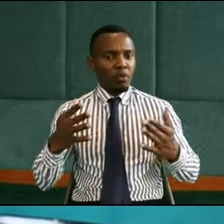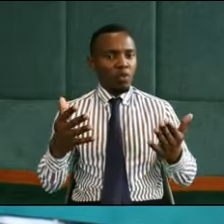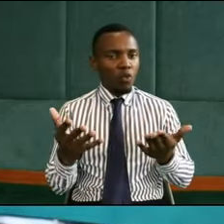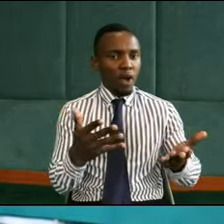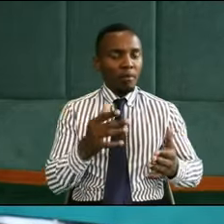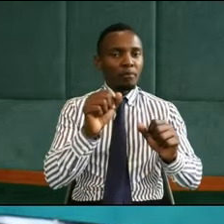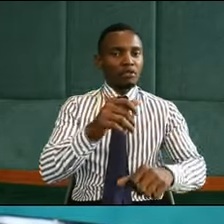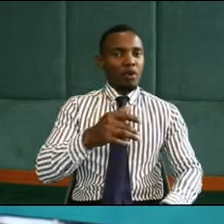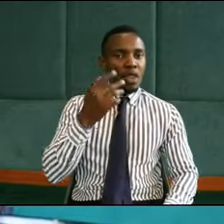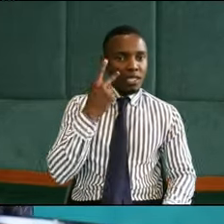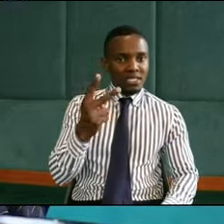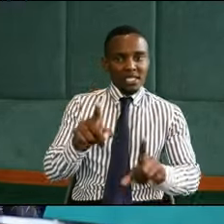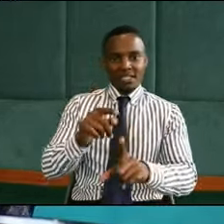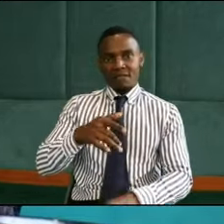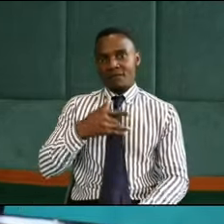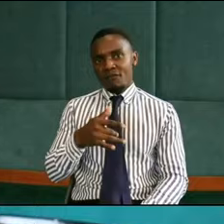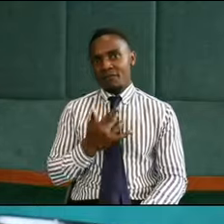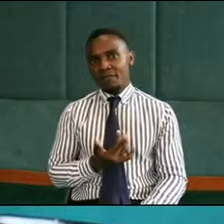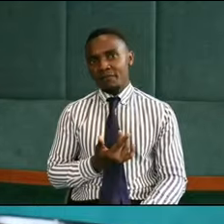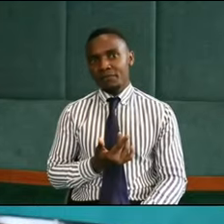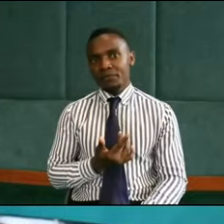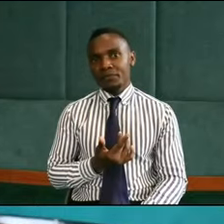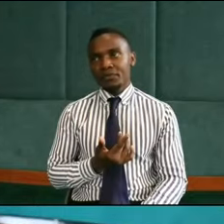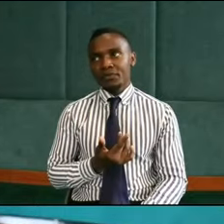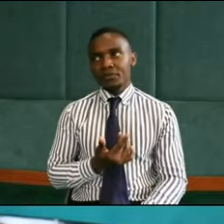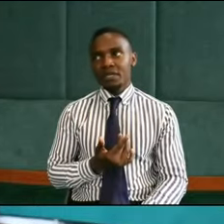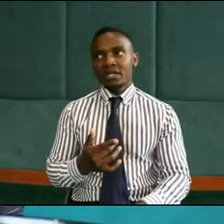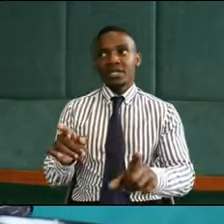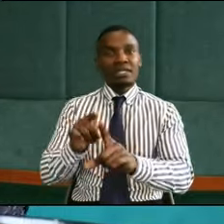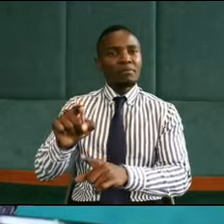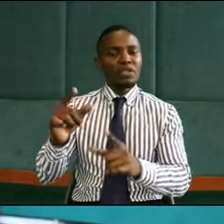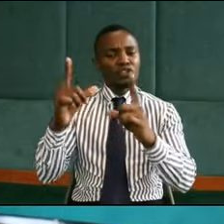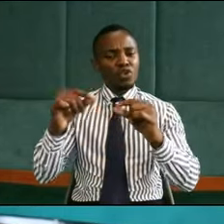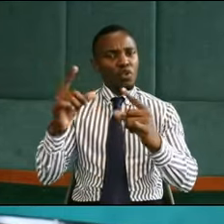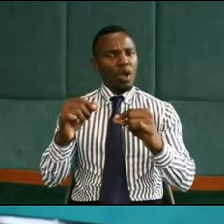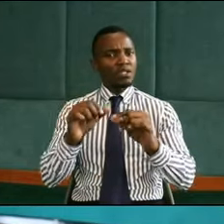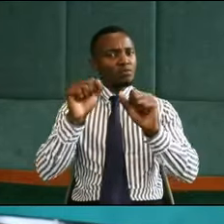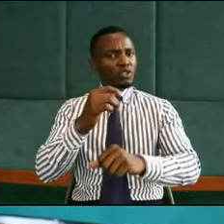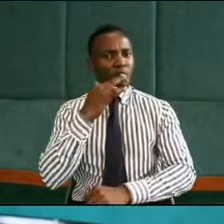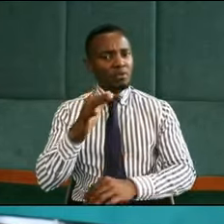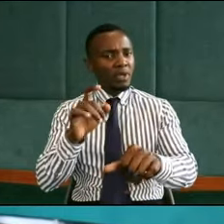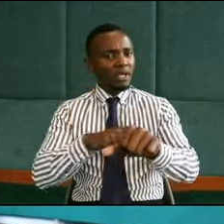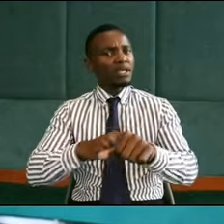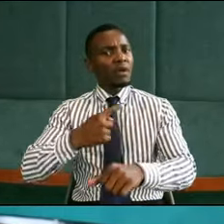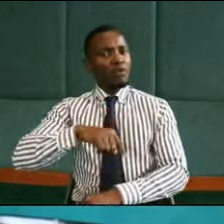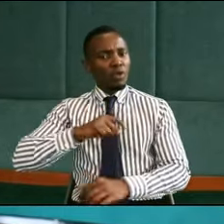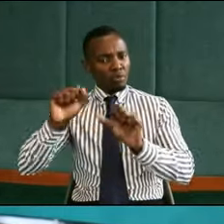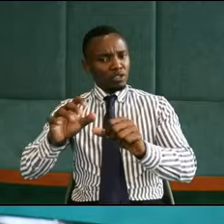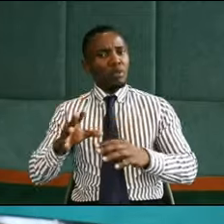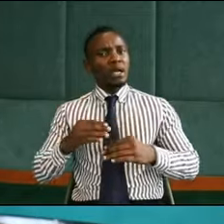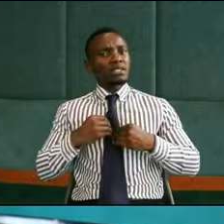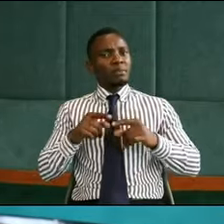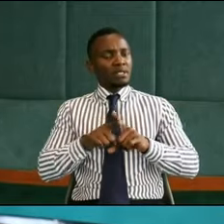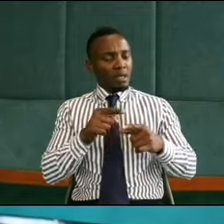it? Had these kind words been spoken when the ears could hear and their hearts could